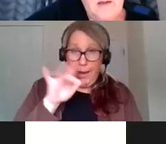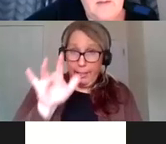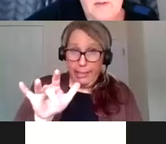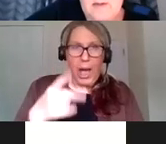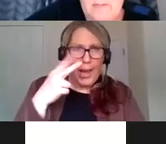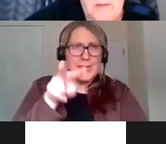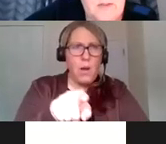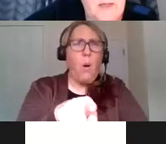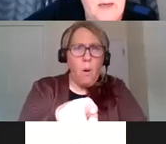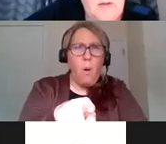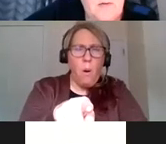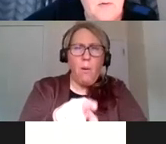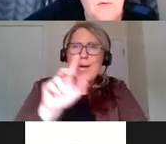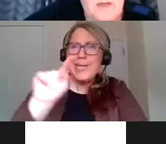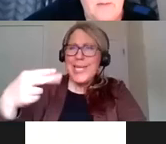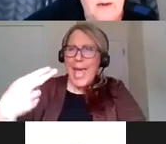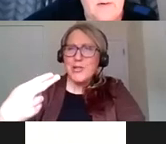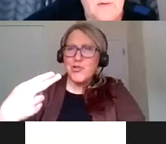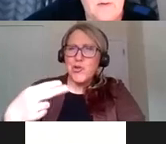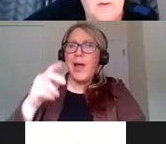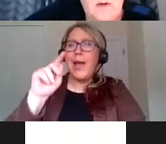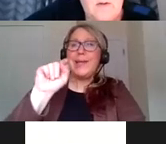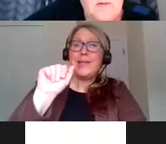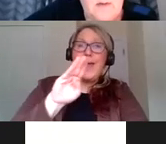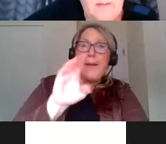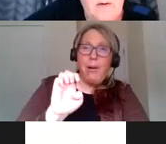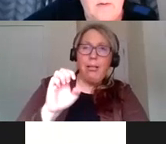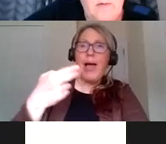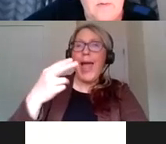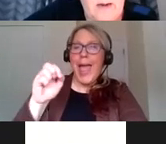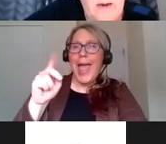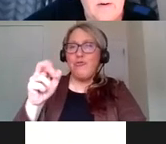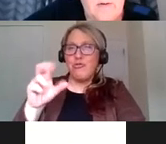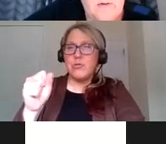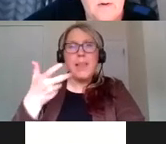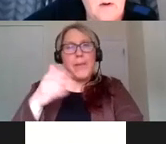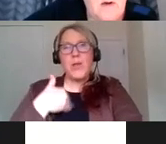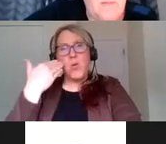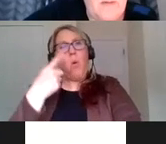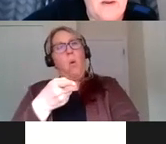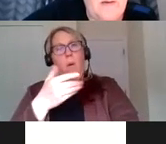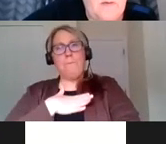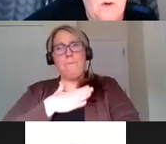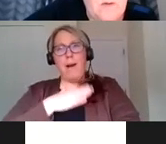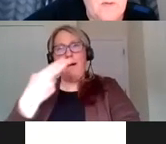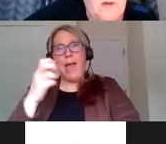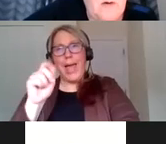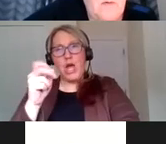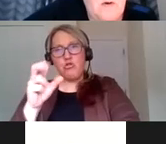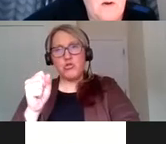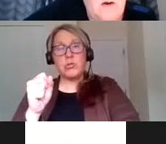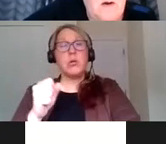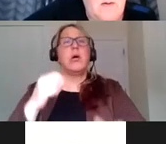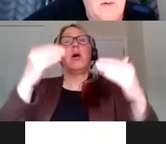see that's going to come up as TH. So those are table headers. So it's letting me know that those are my headers. And then the ones